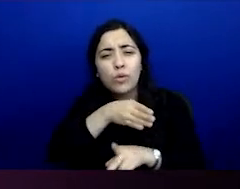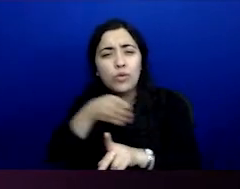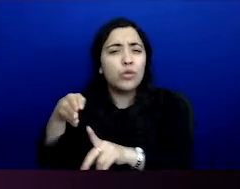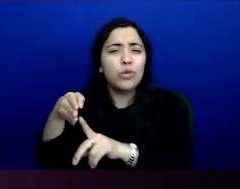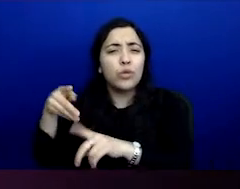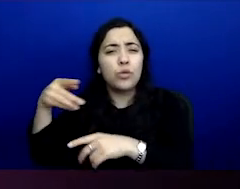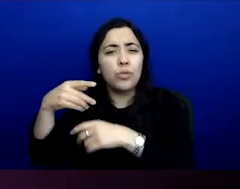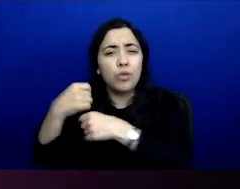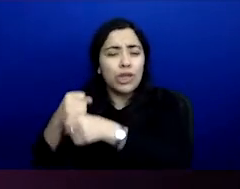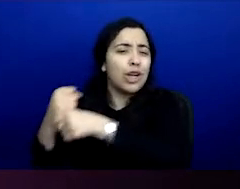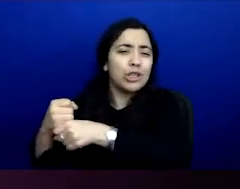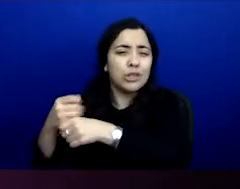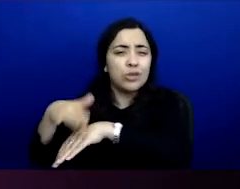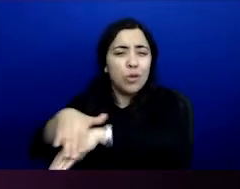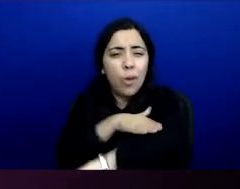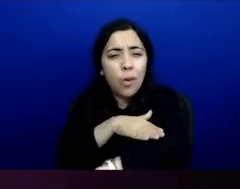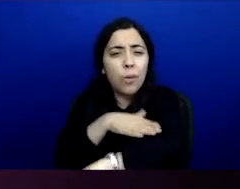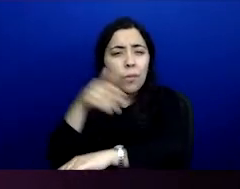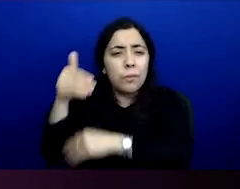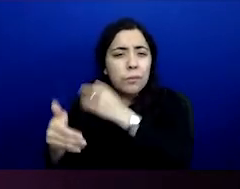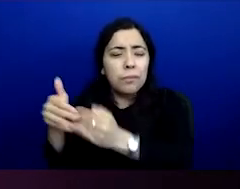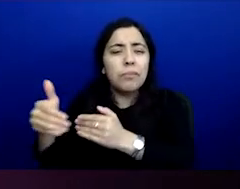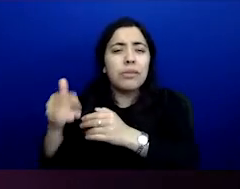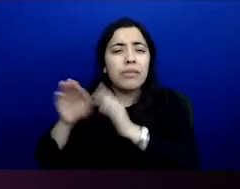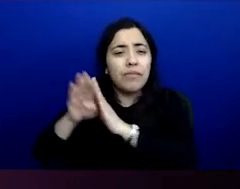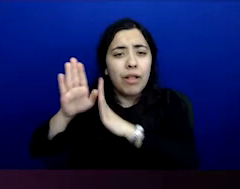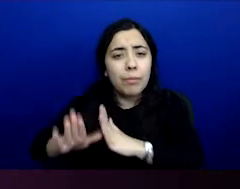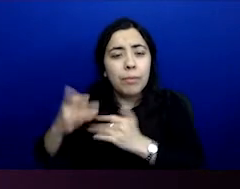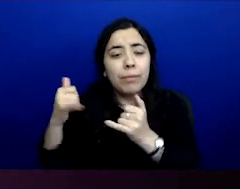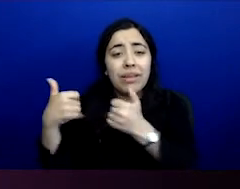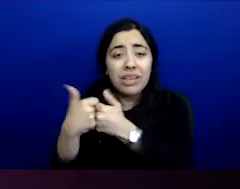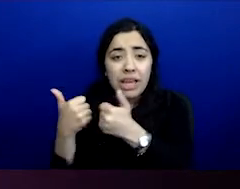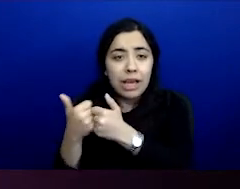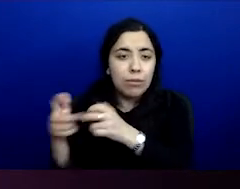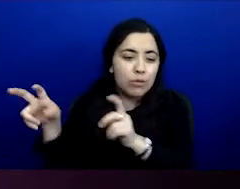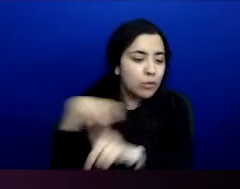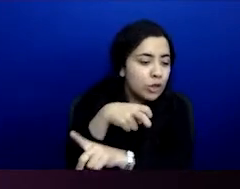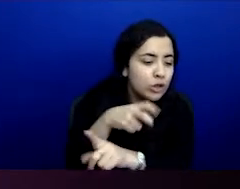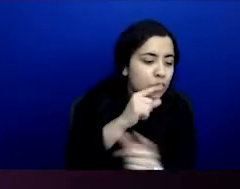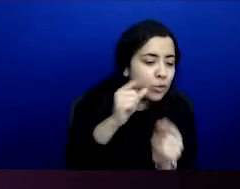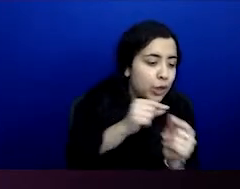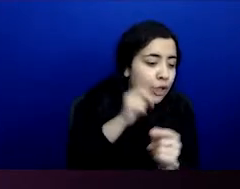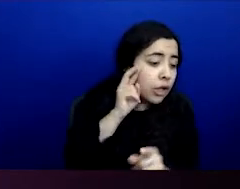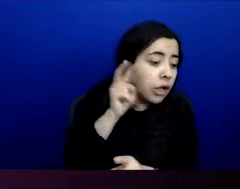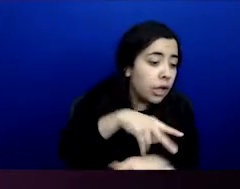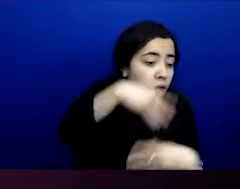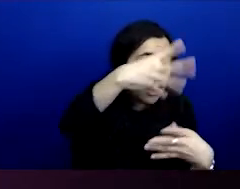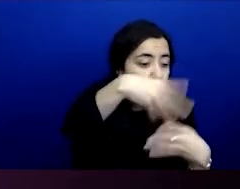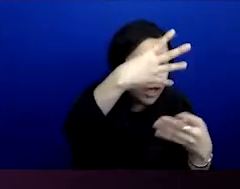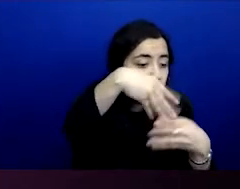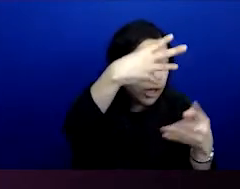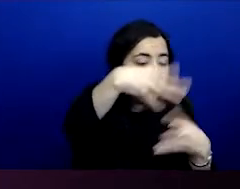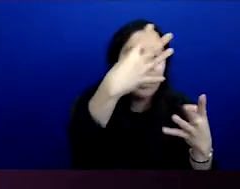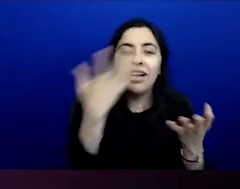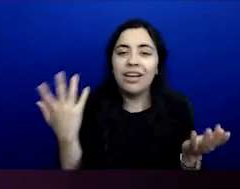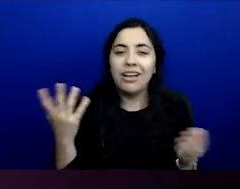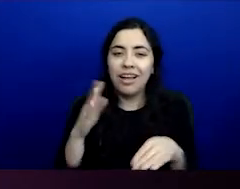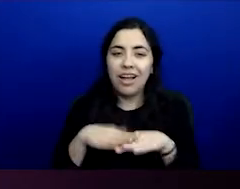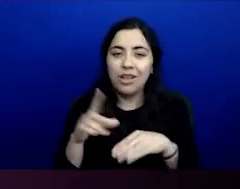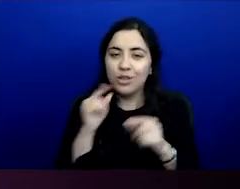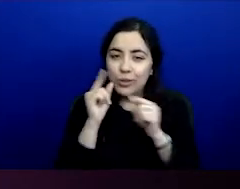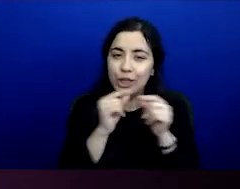slow builds, we'll have developers playing games or switching over to Twitter and just looking at the latest hot takes on